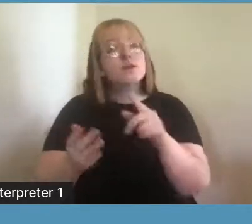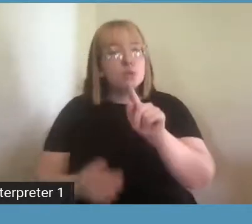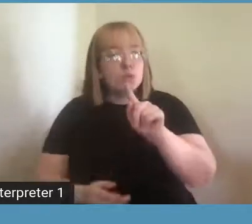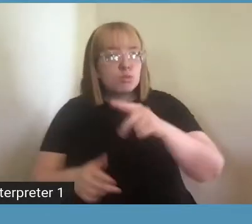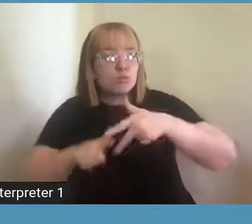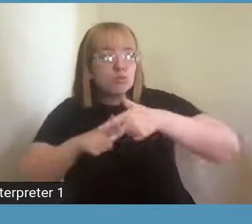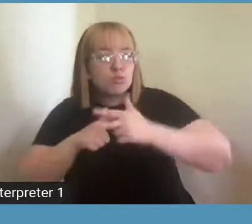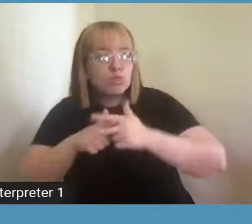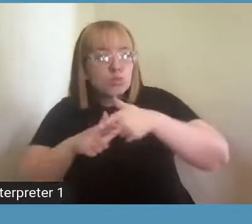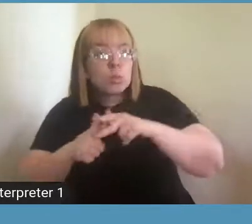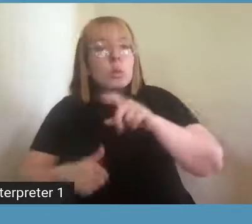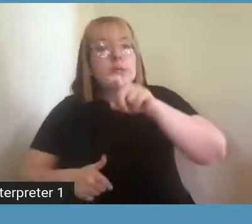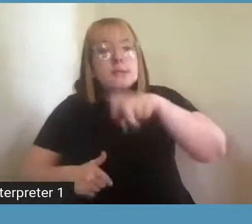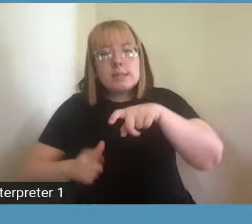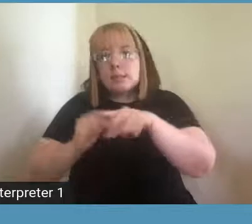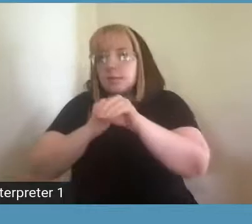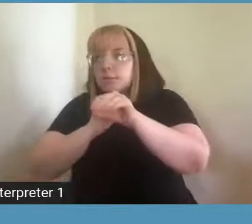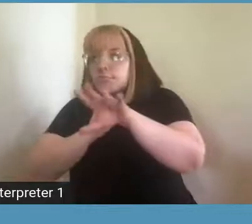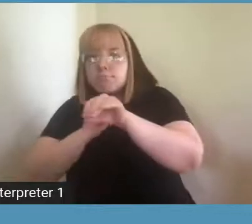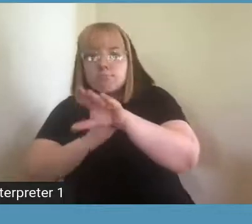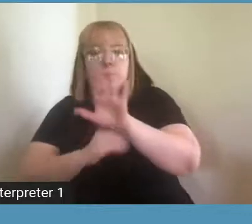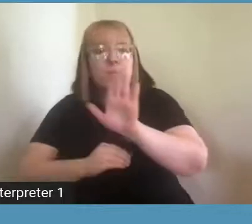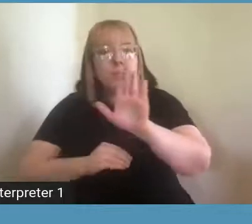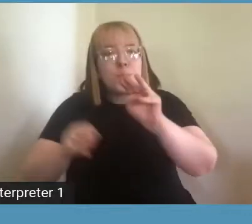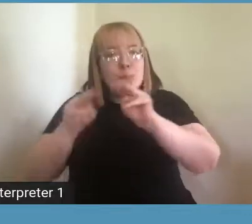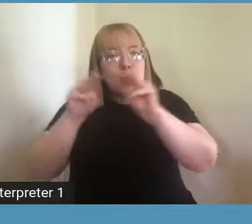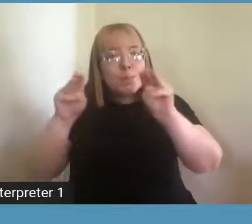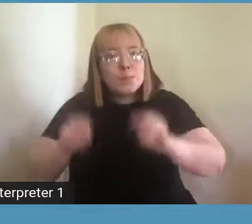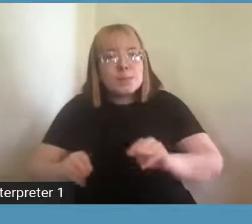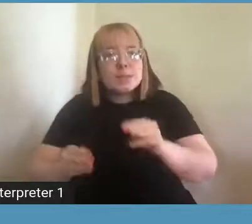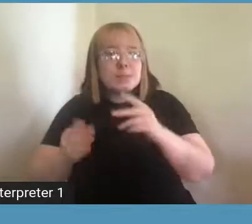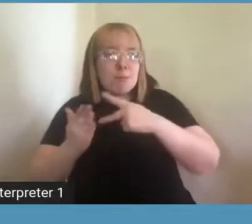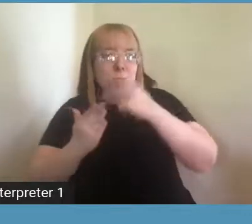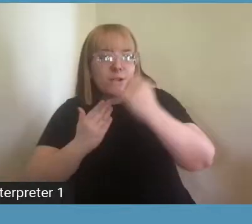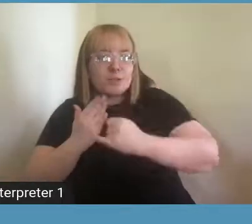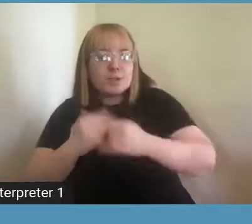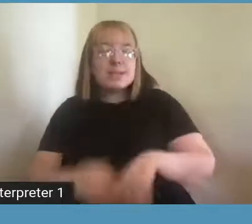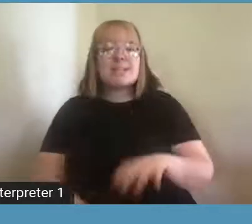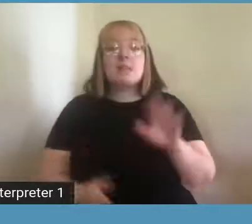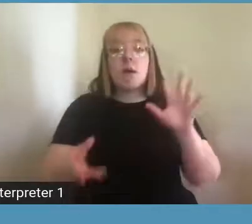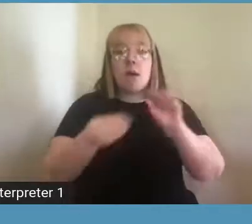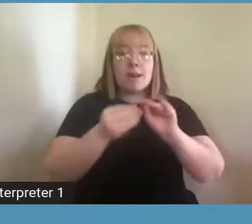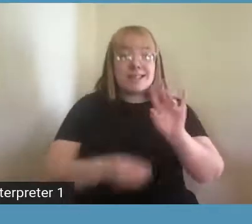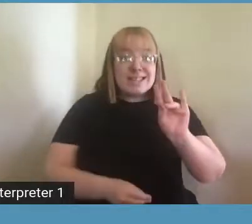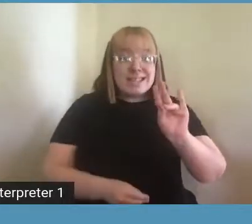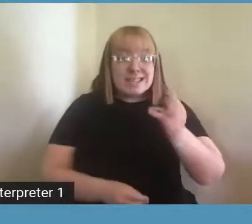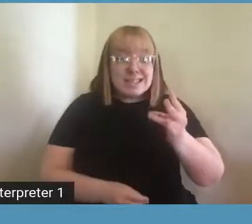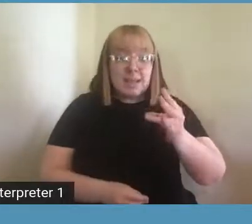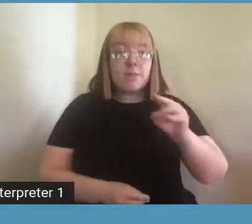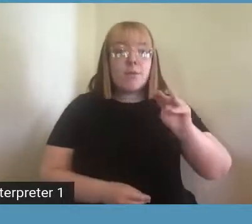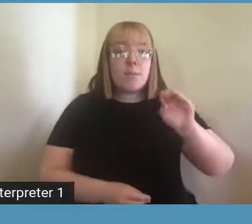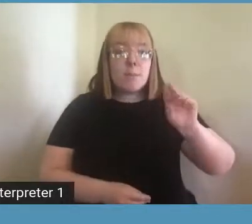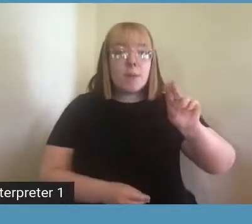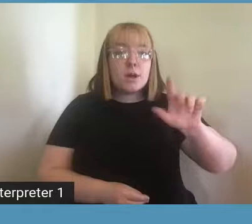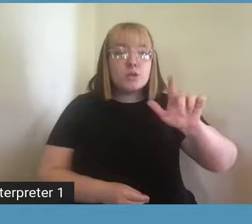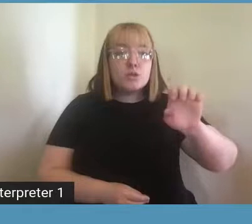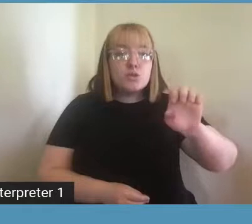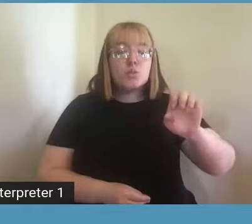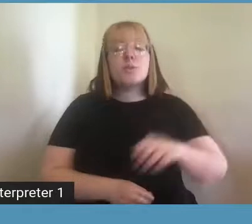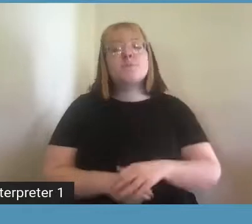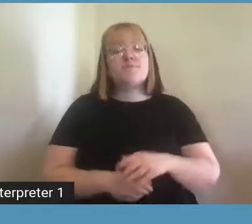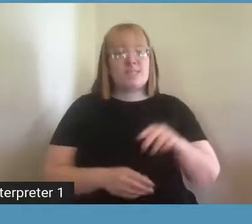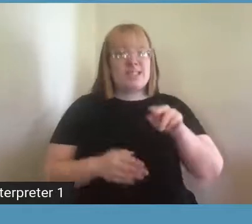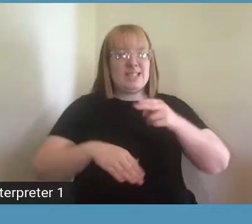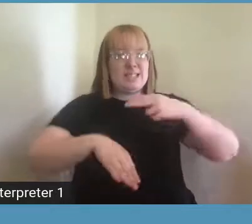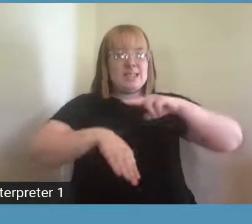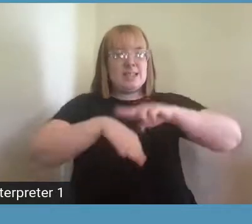museum. This is the seventh module of the Digital Empowerment Project, a nationwide initiative organized by the six